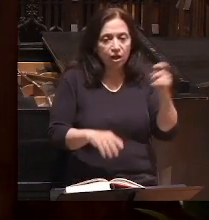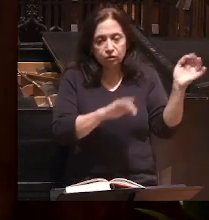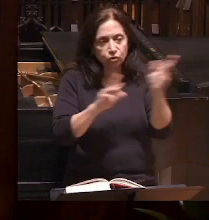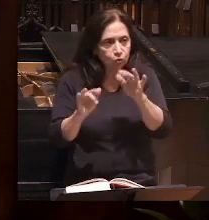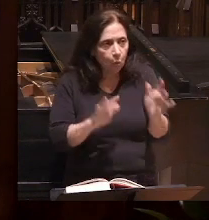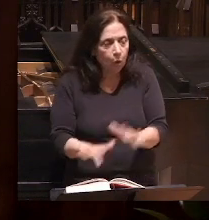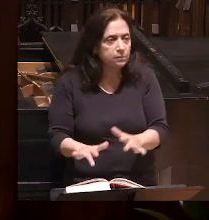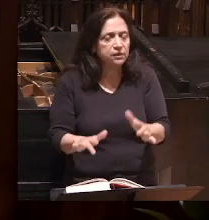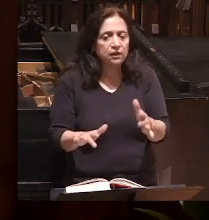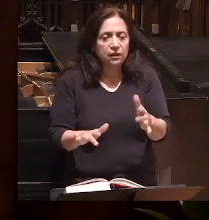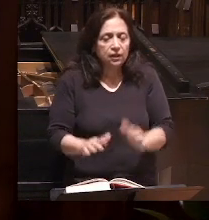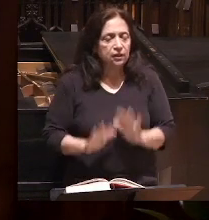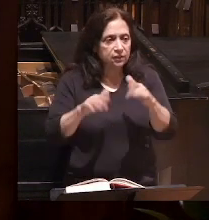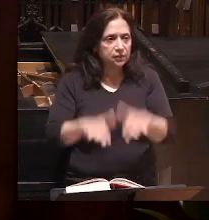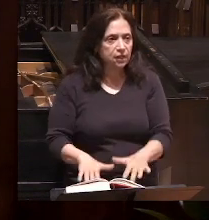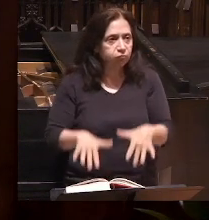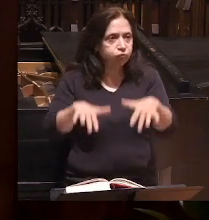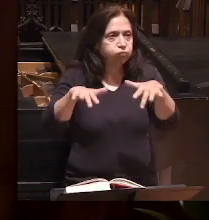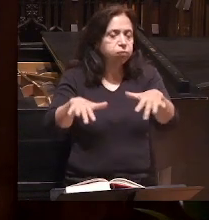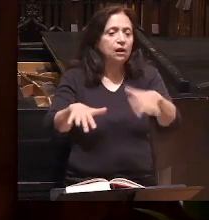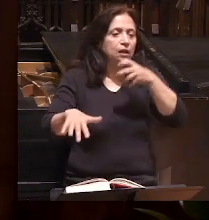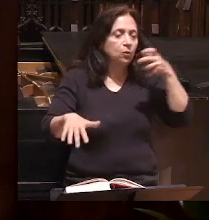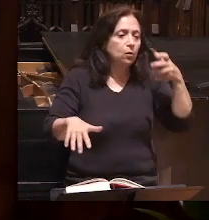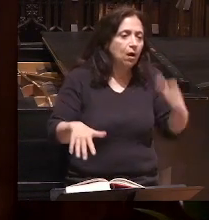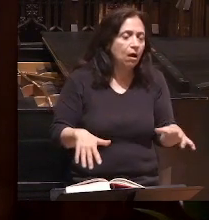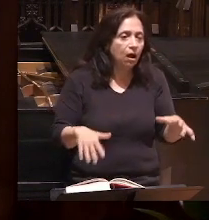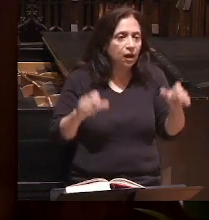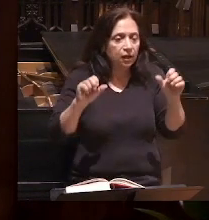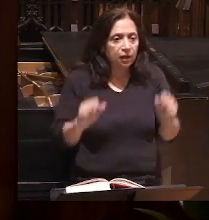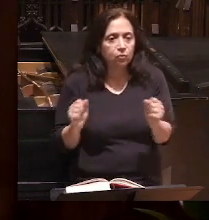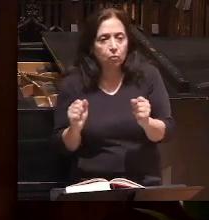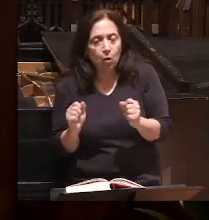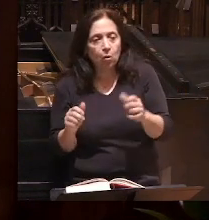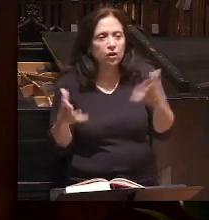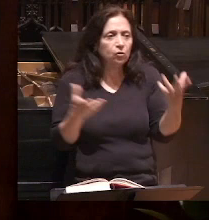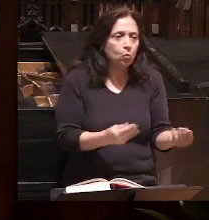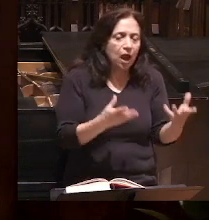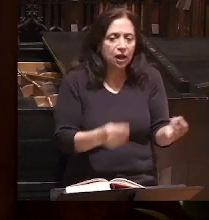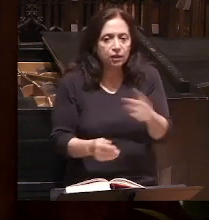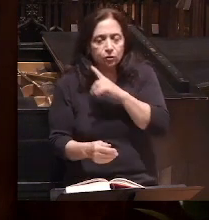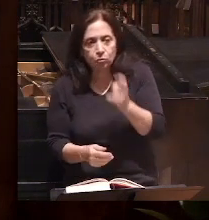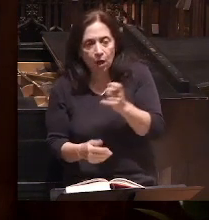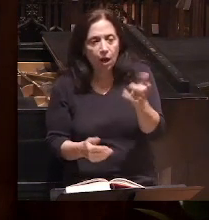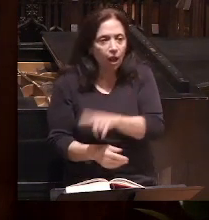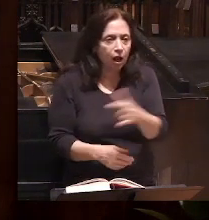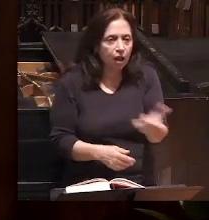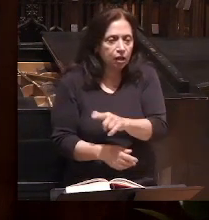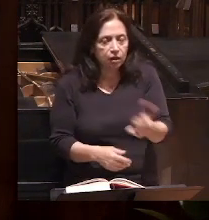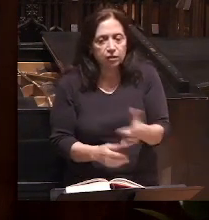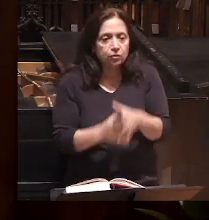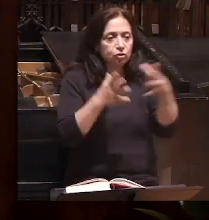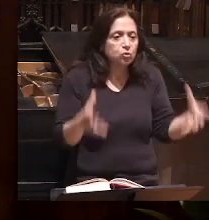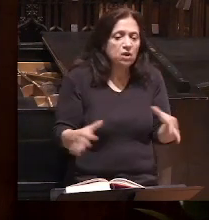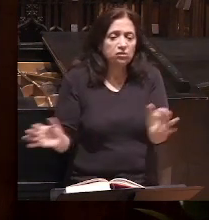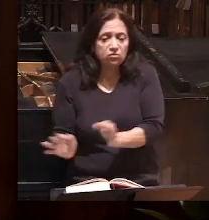storms, rising seas. I mean, it's too hot, it's too cold, it's too wet, it's too dry, it's too much, it's